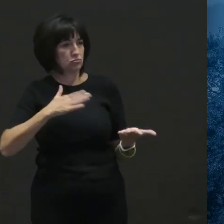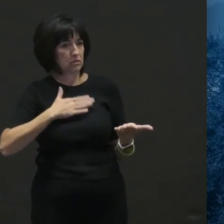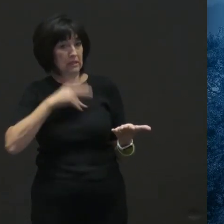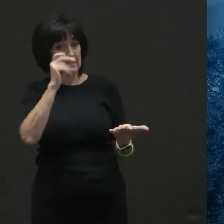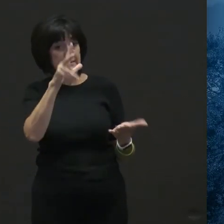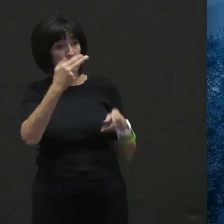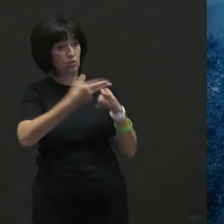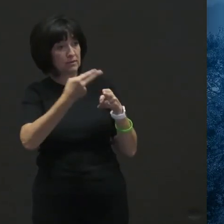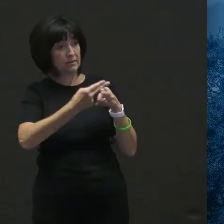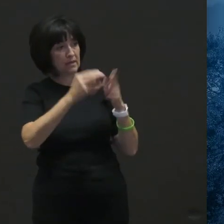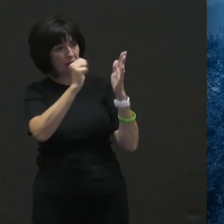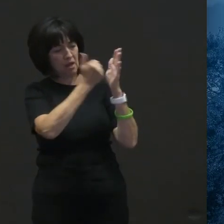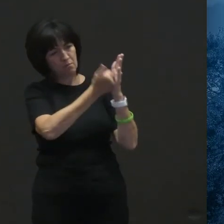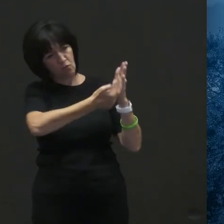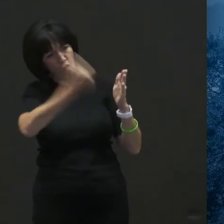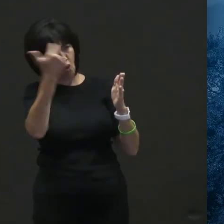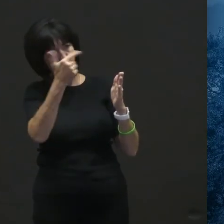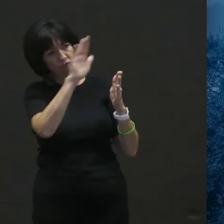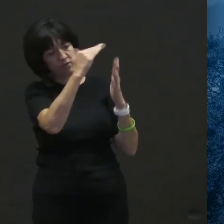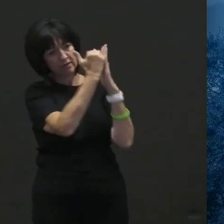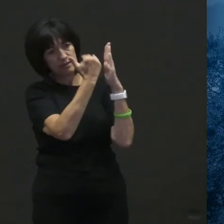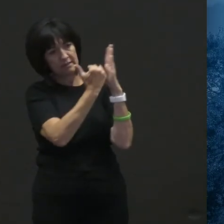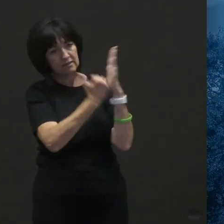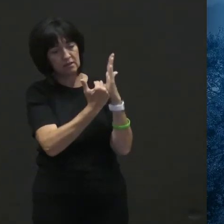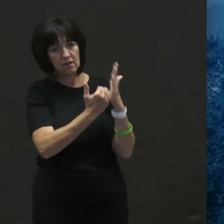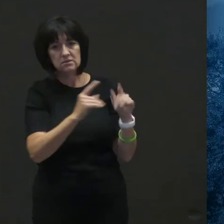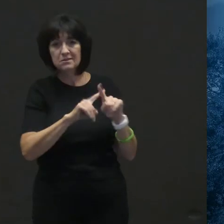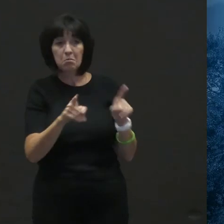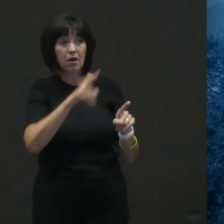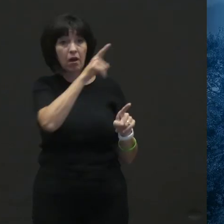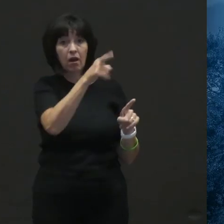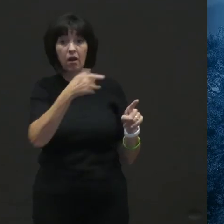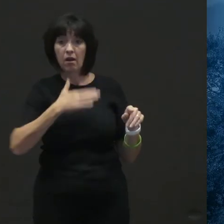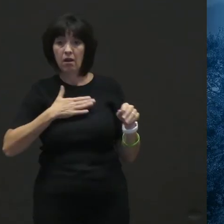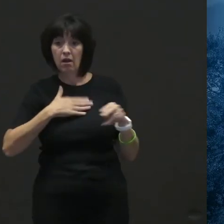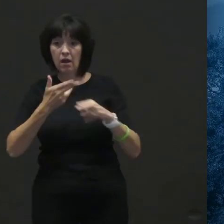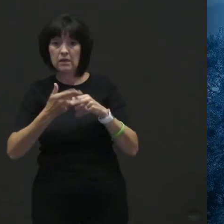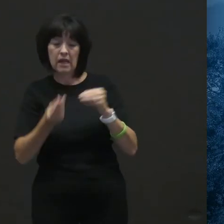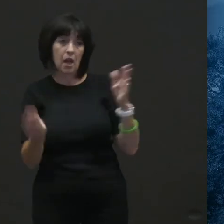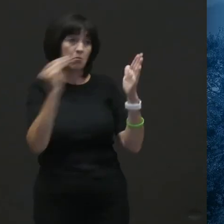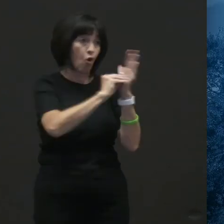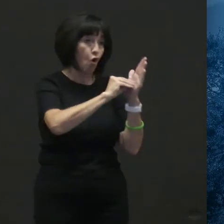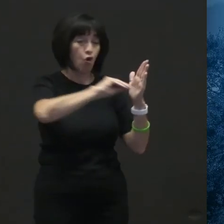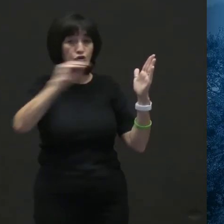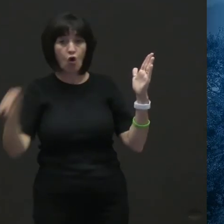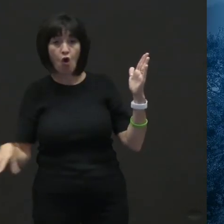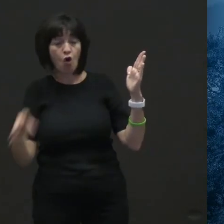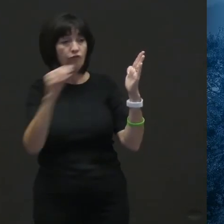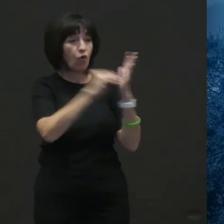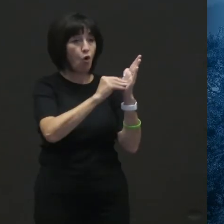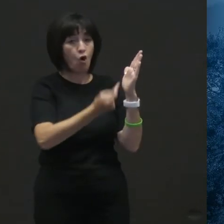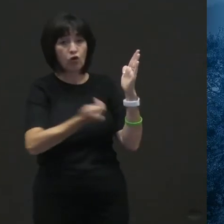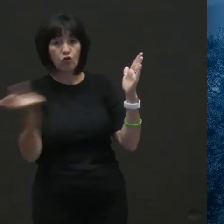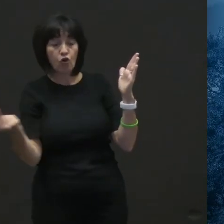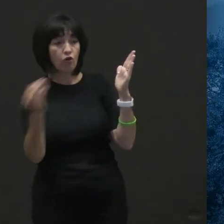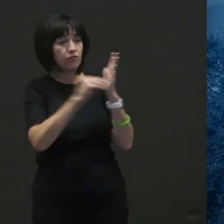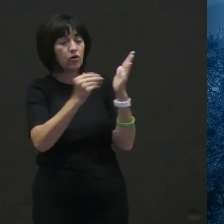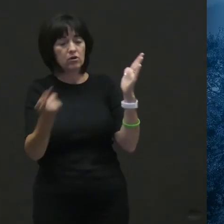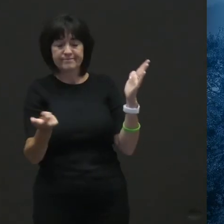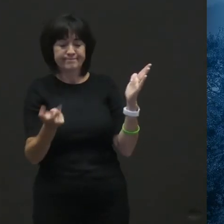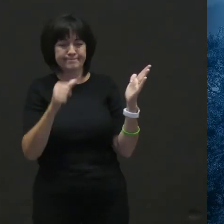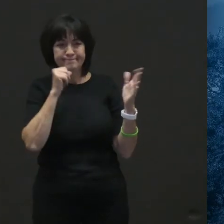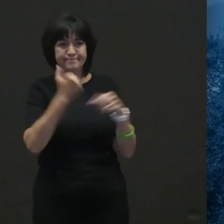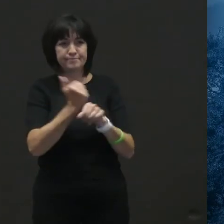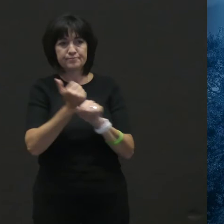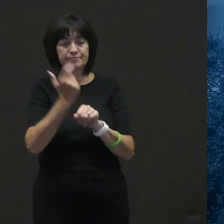week and off the next, and on the next week and off the next. I mean, it's not even a 14-day interval. Not that I